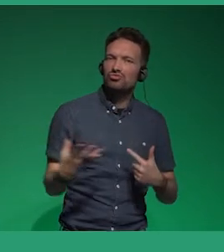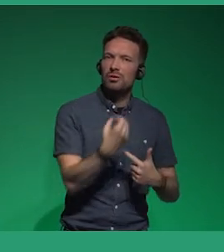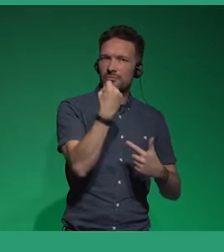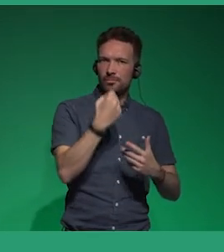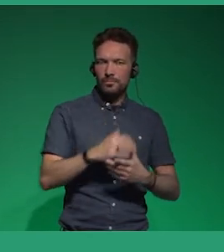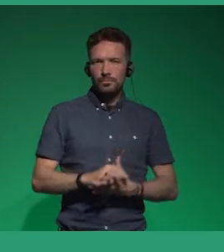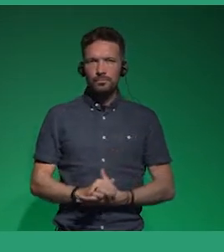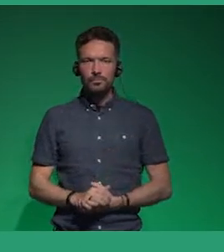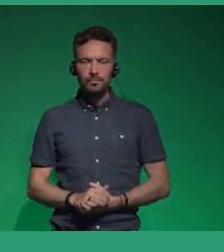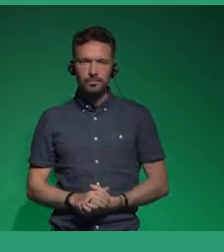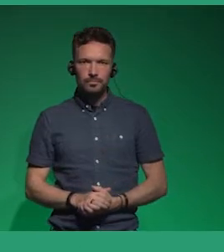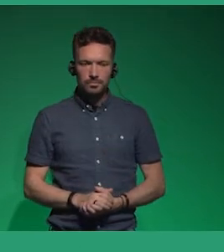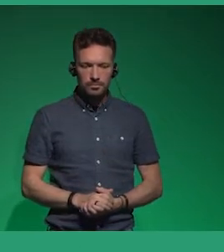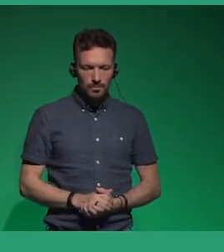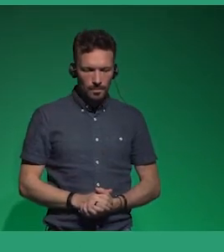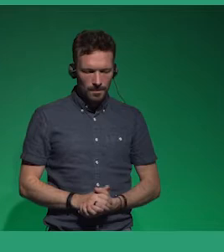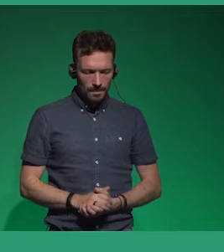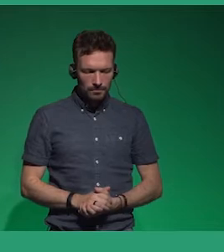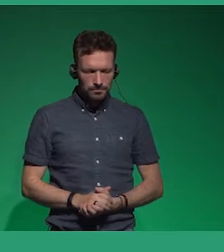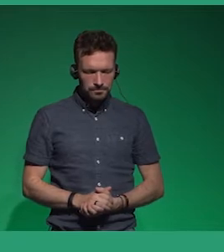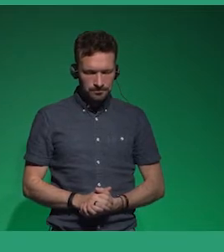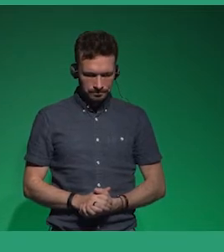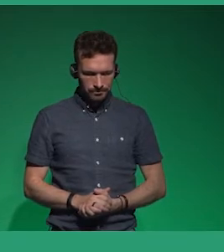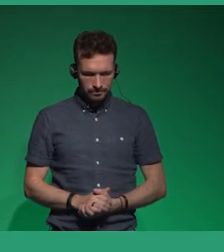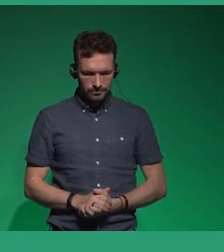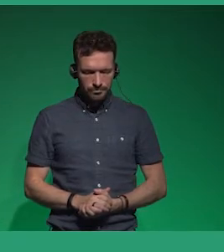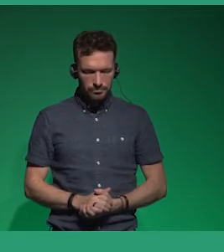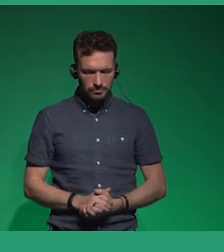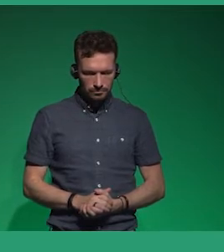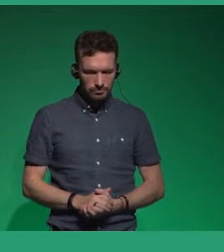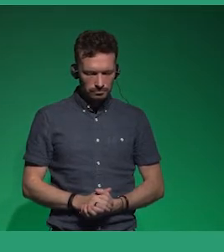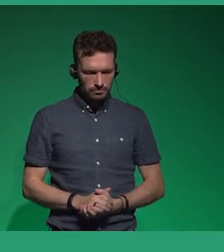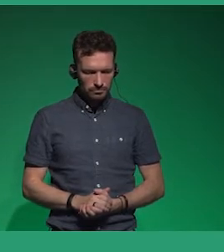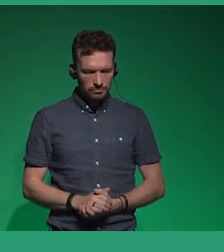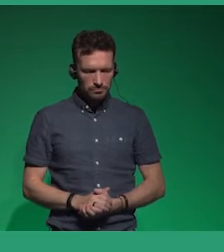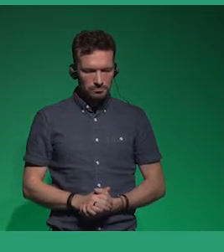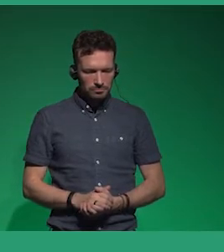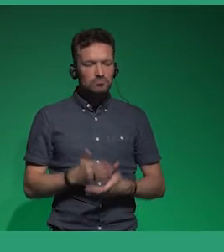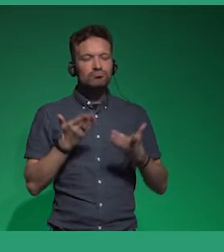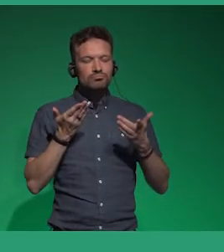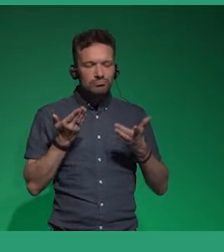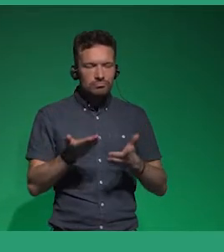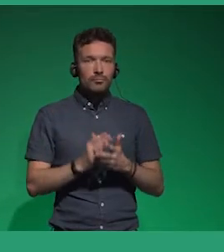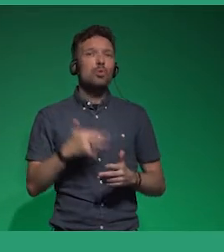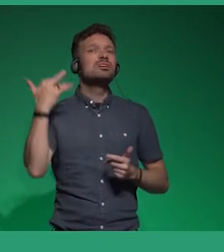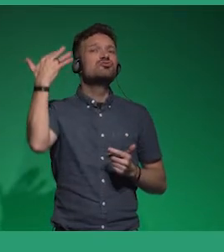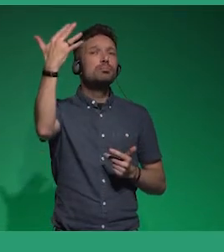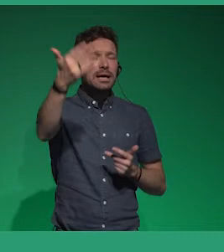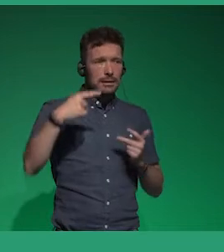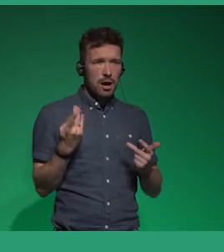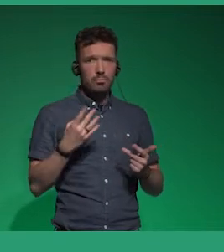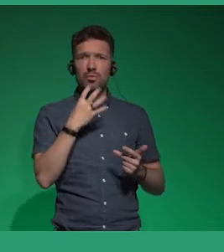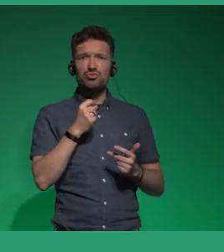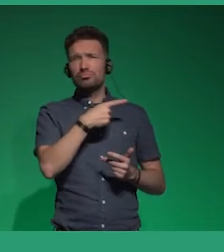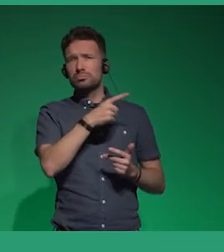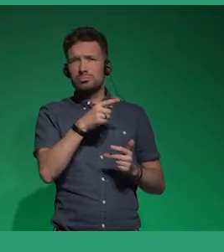the outcomes ex ante, so before the implementation of the project. We will document the lessons learned, and